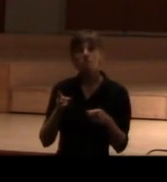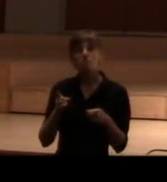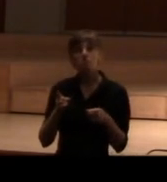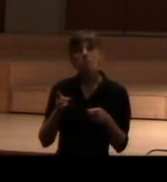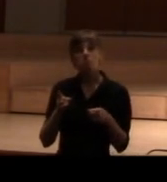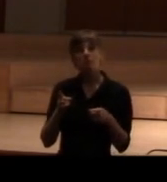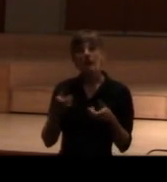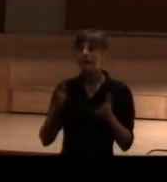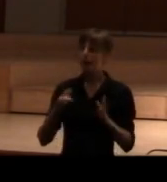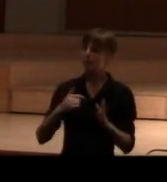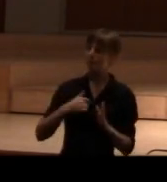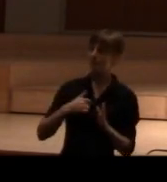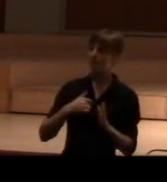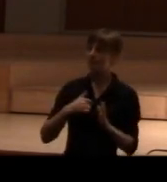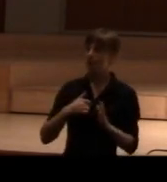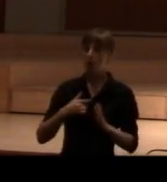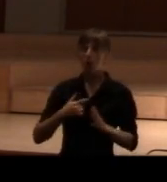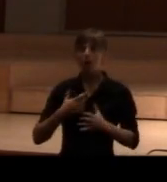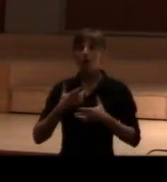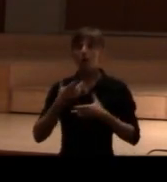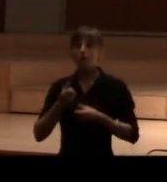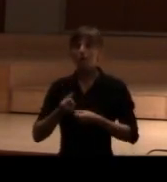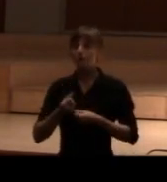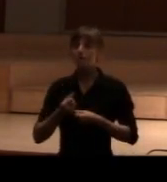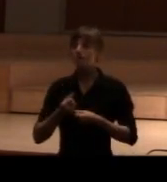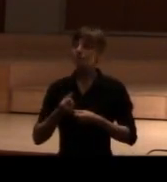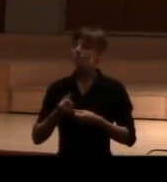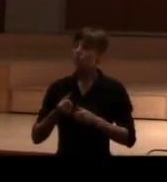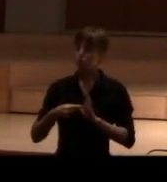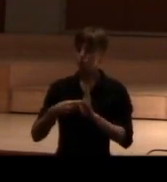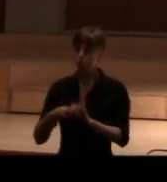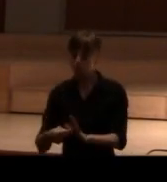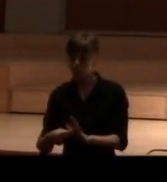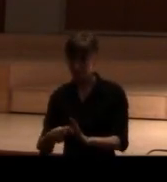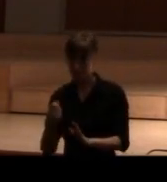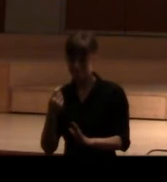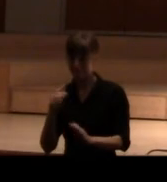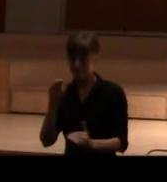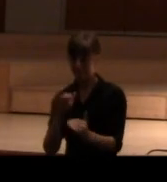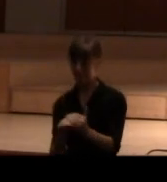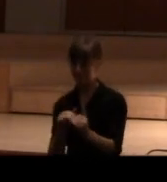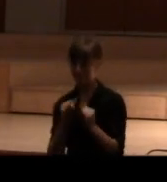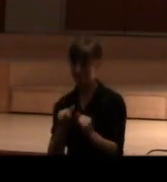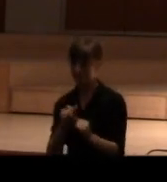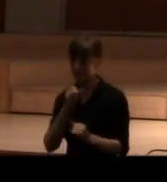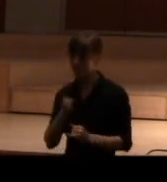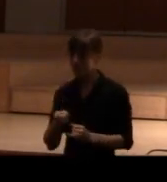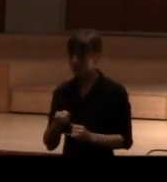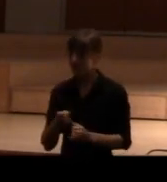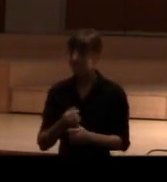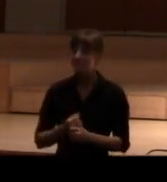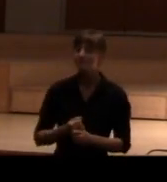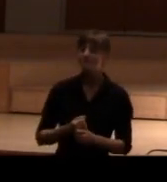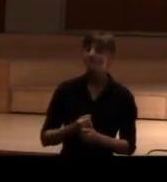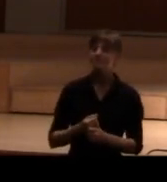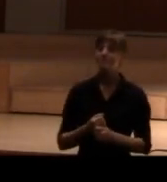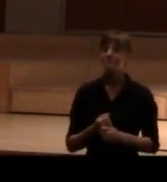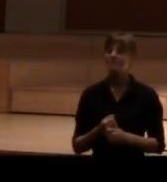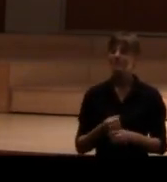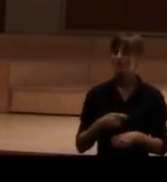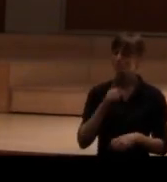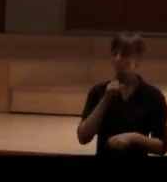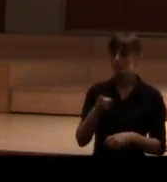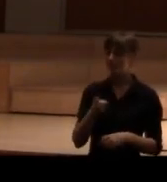put myself in less confident writer's shoes. Yet I feel like a lot of the mechanisms with which we see writing